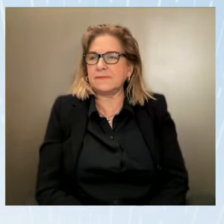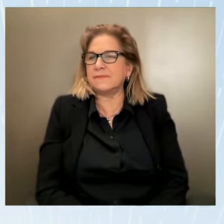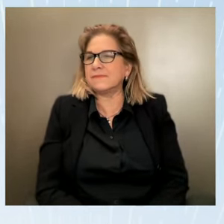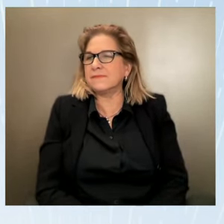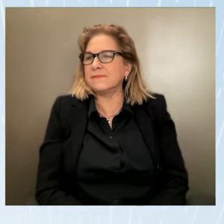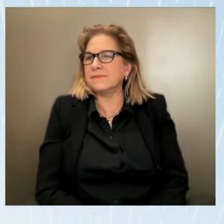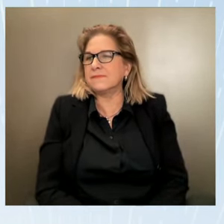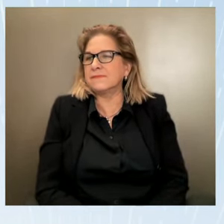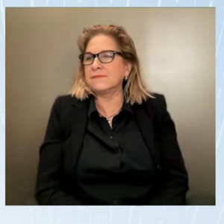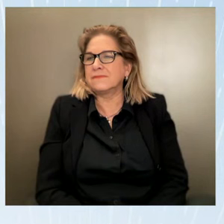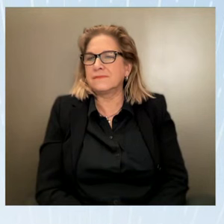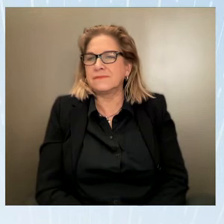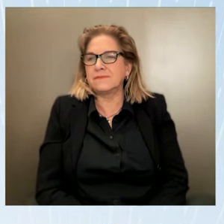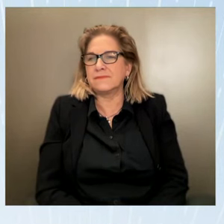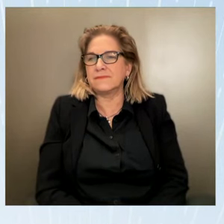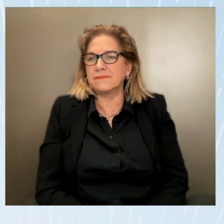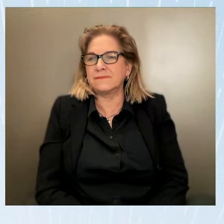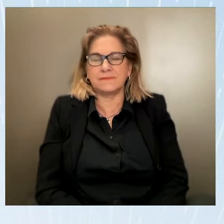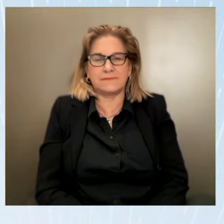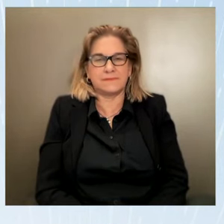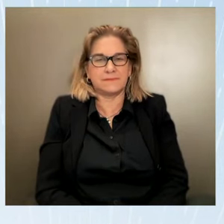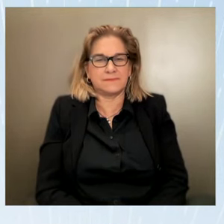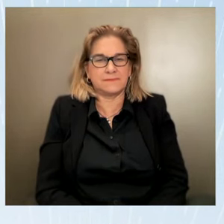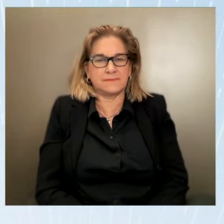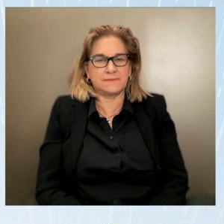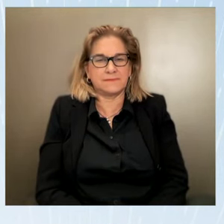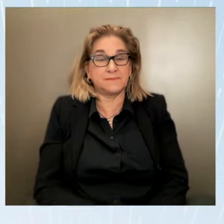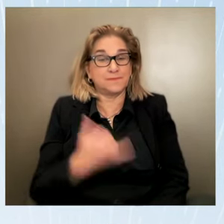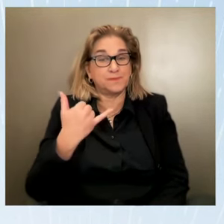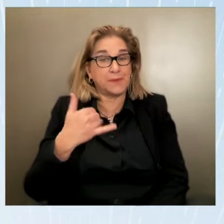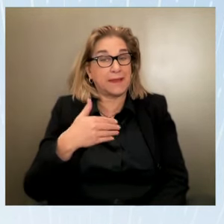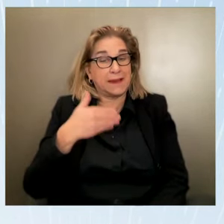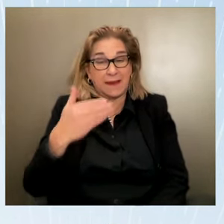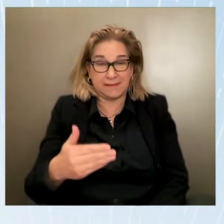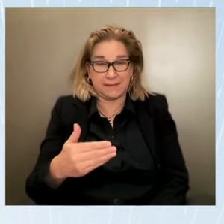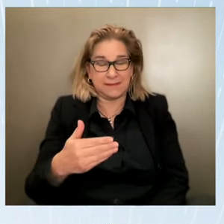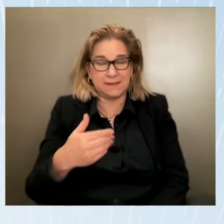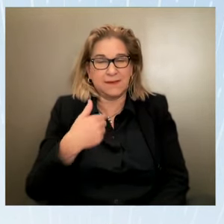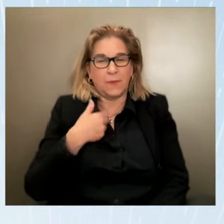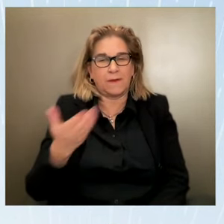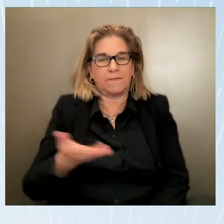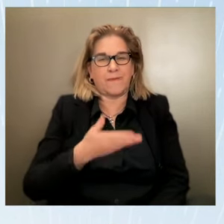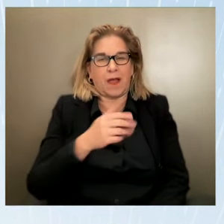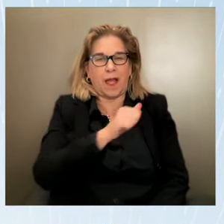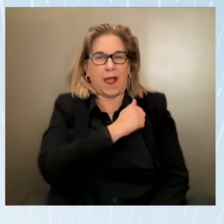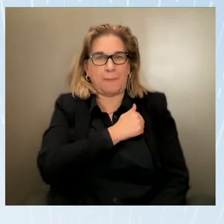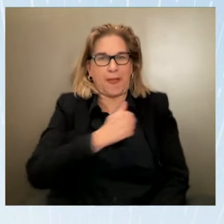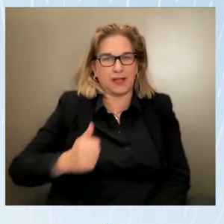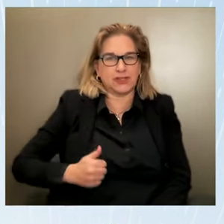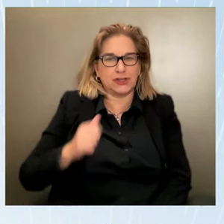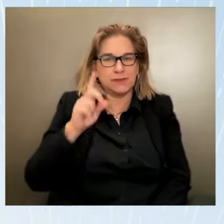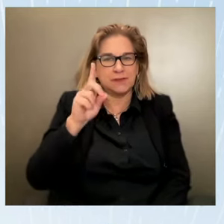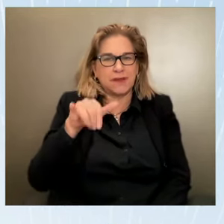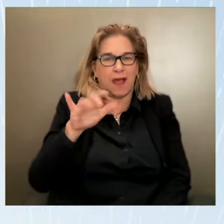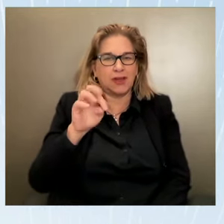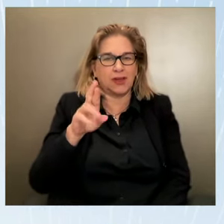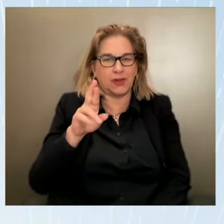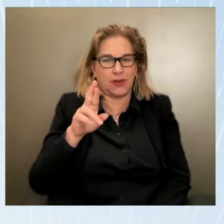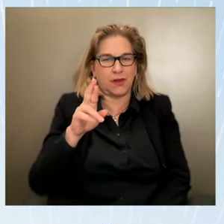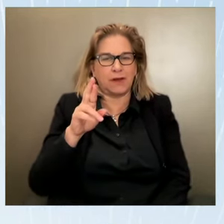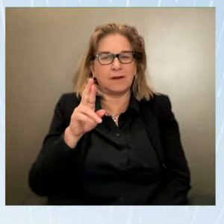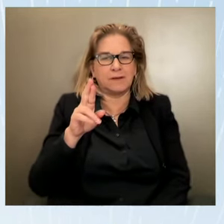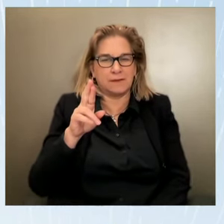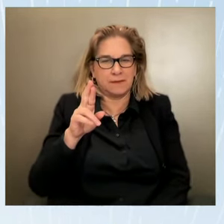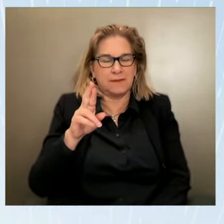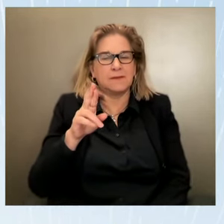To do next is actually invite Ambassador Dyer, unanimously confirmed by the Senate. Some folks